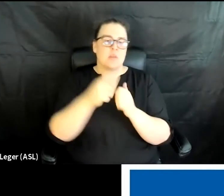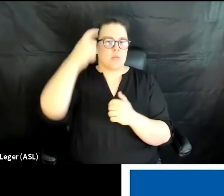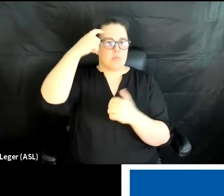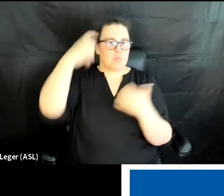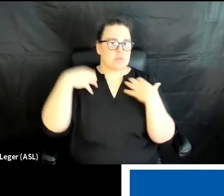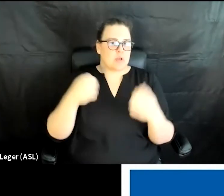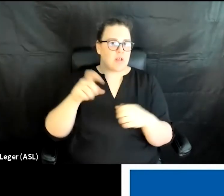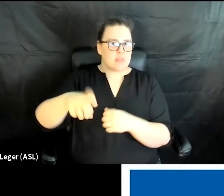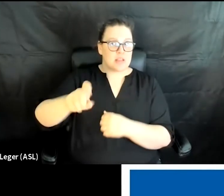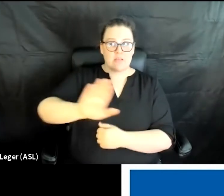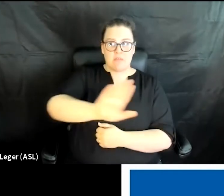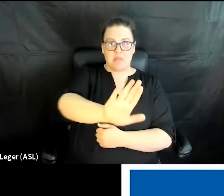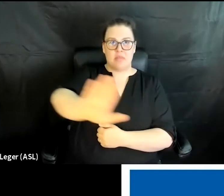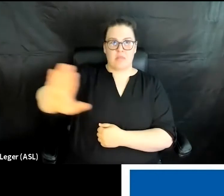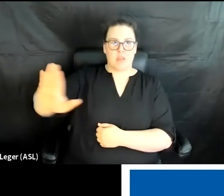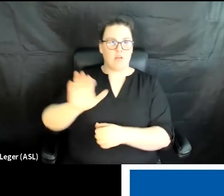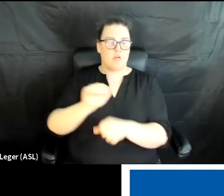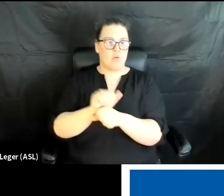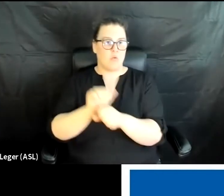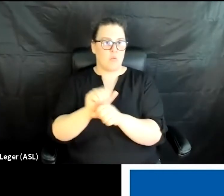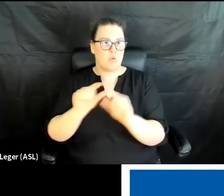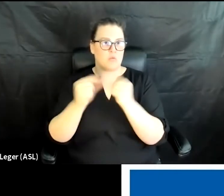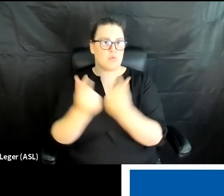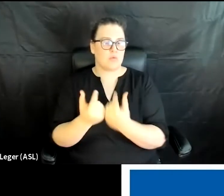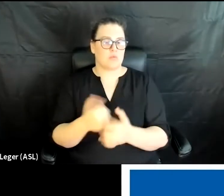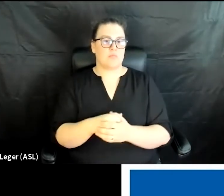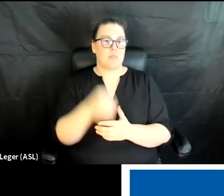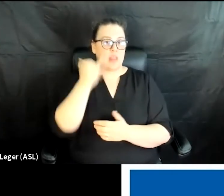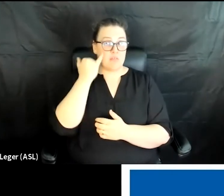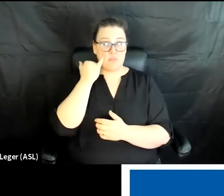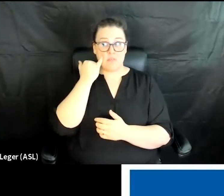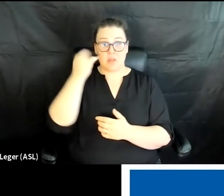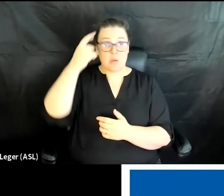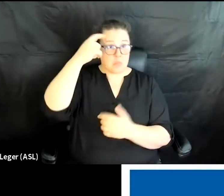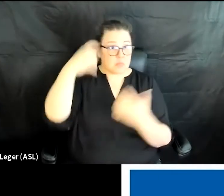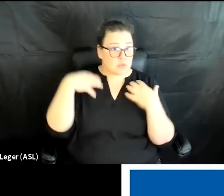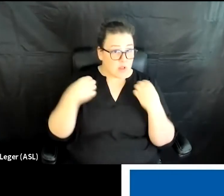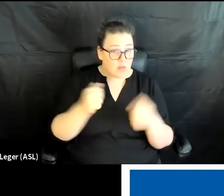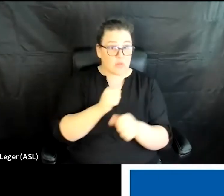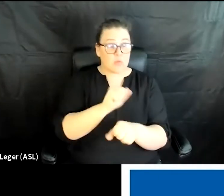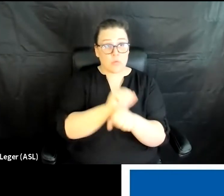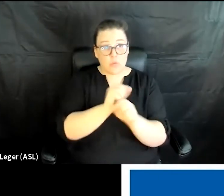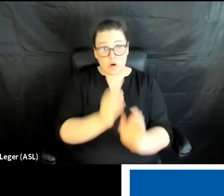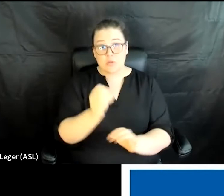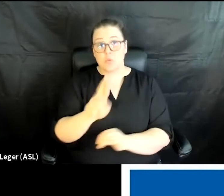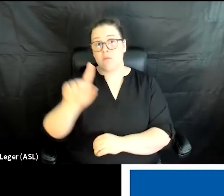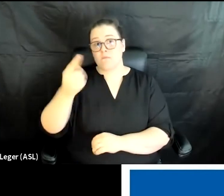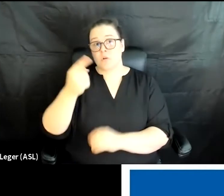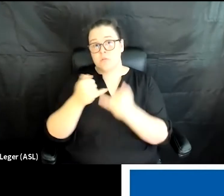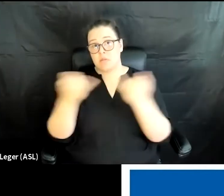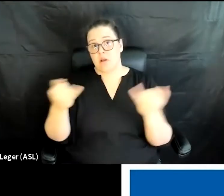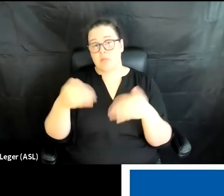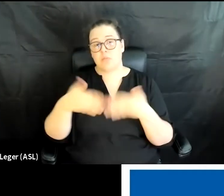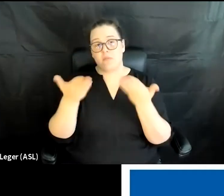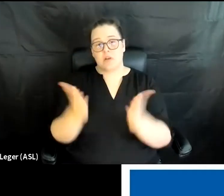of their workforce, whether they be mental health workers or first line providers. I was at Downstate